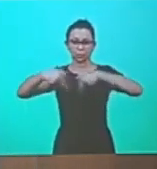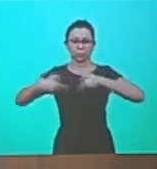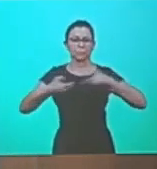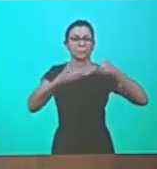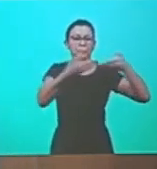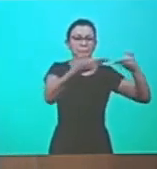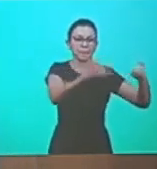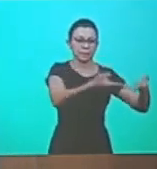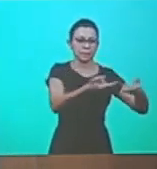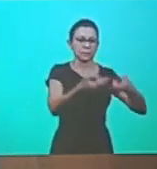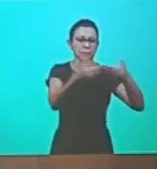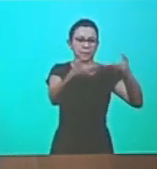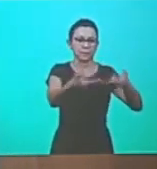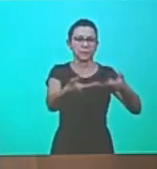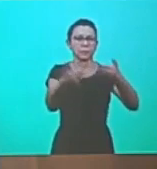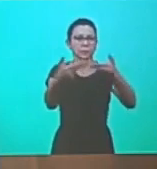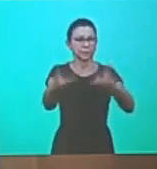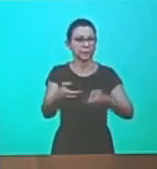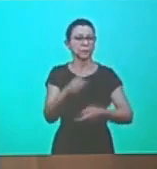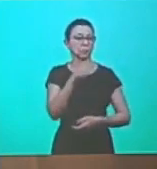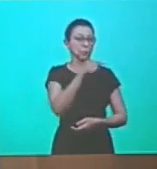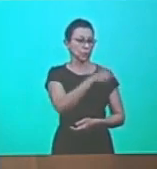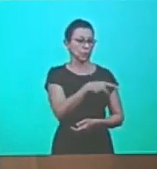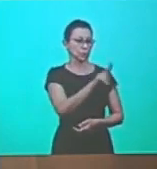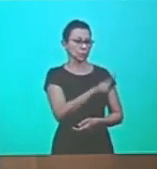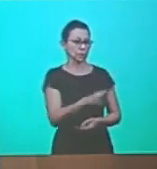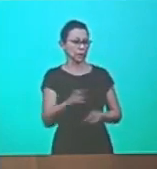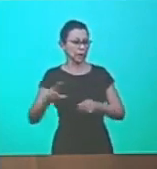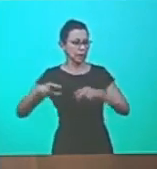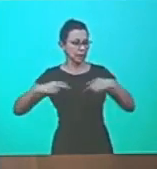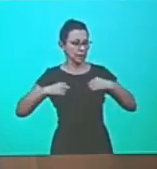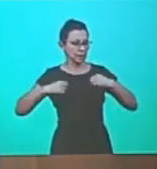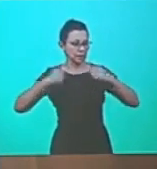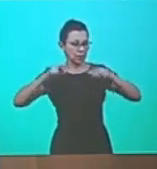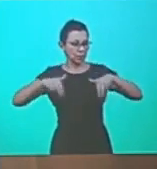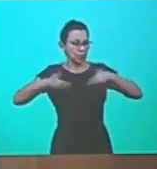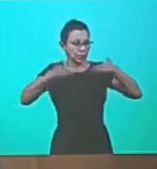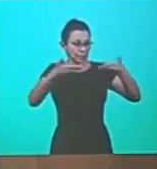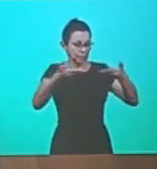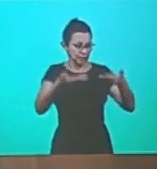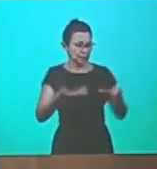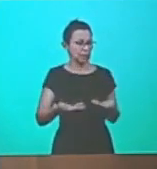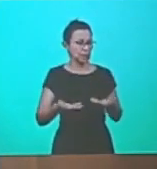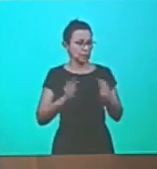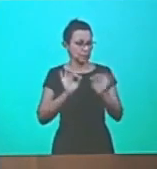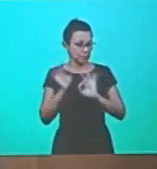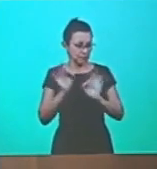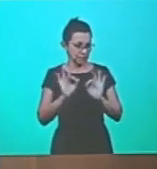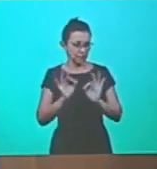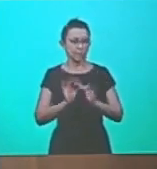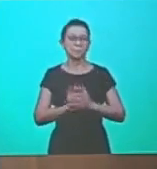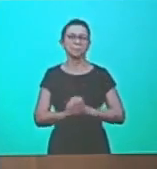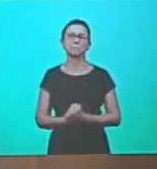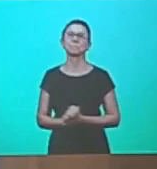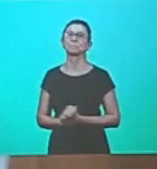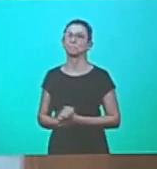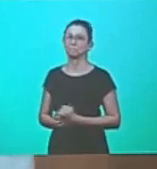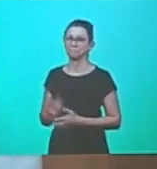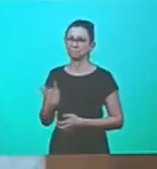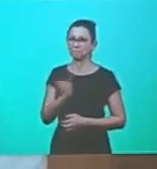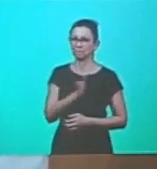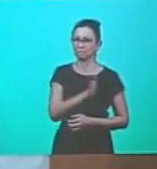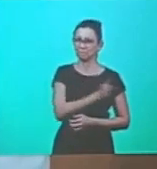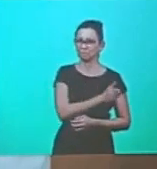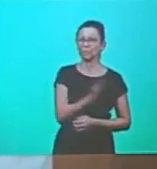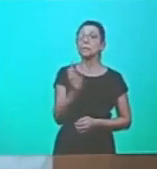Special clothing for every person who would go to the wedding. And everyone who would attend this wedding, they would wear